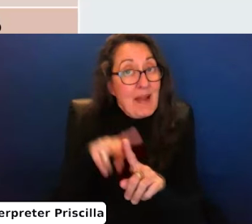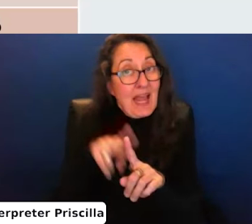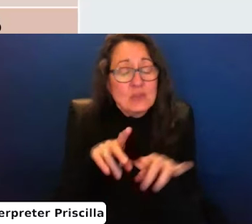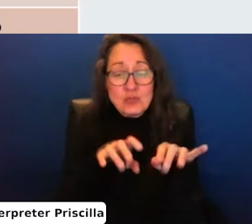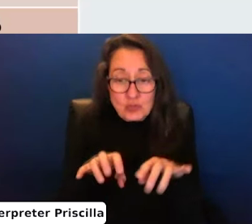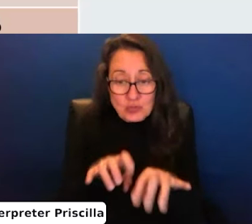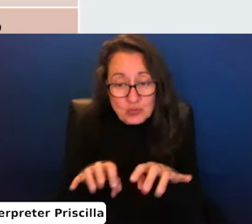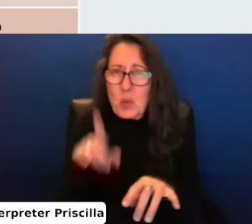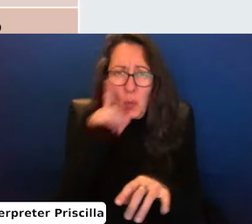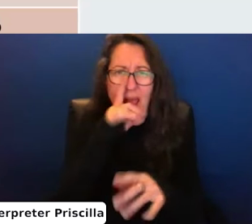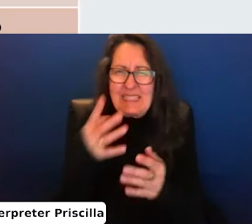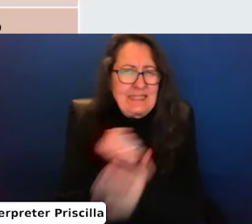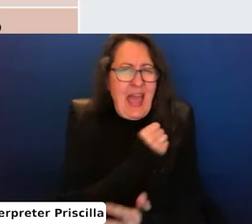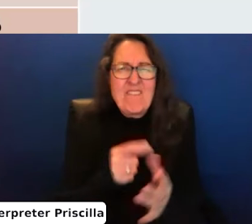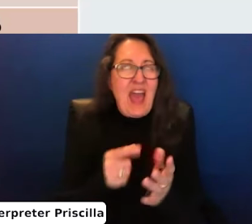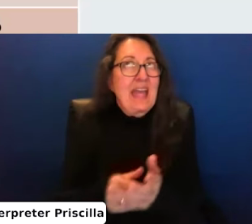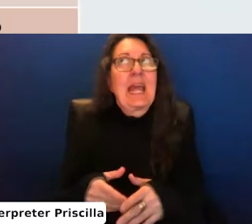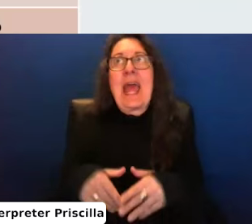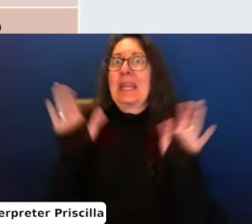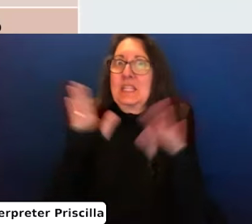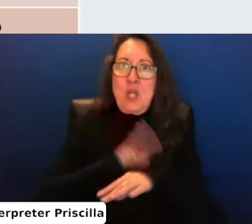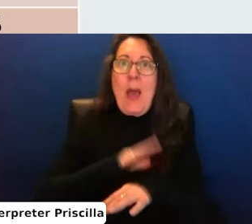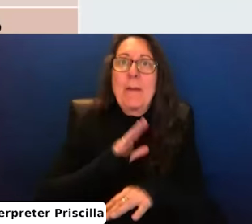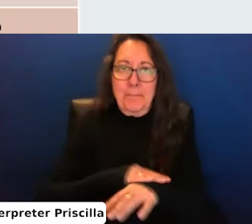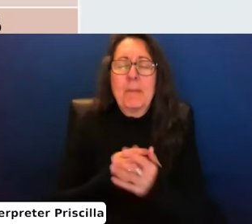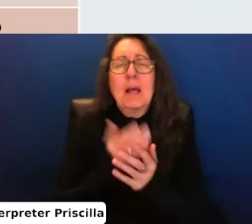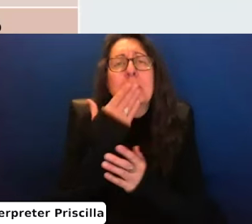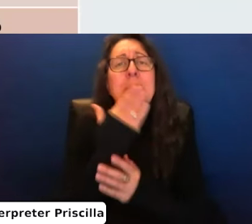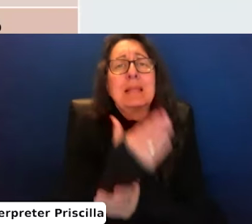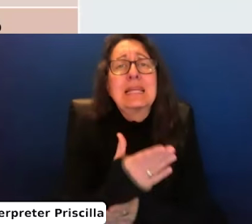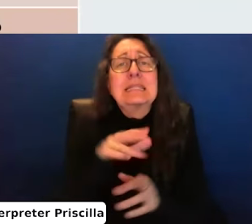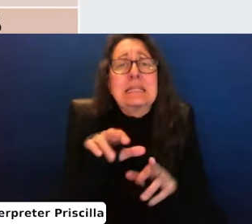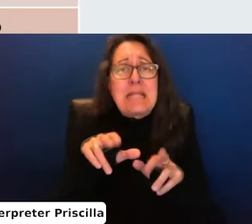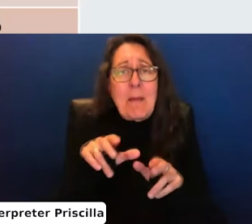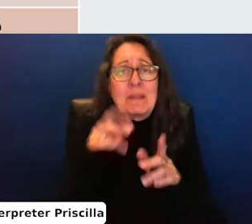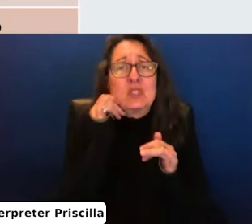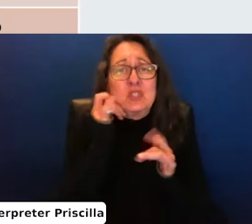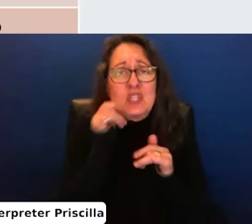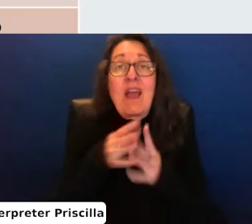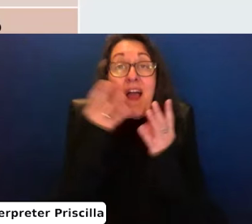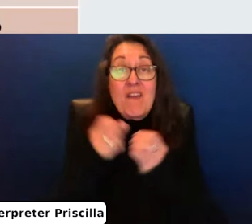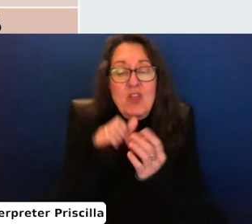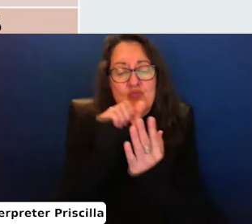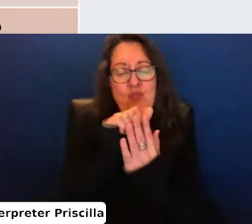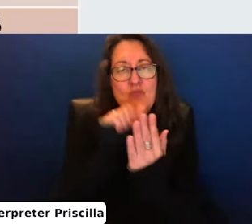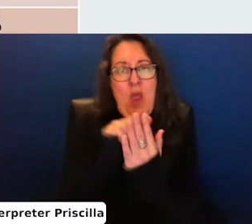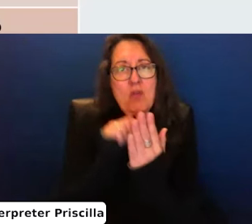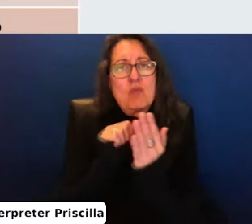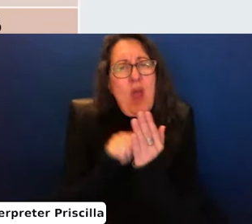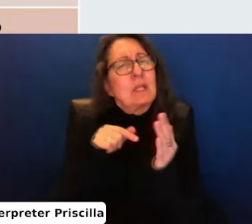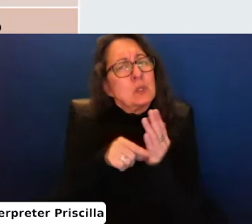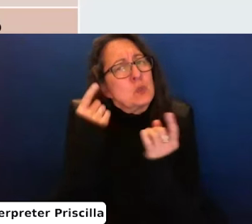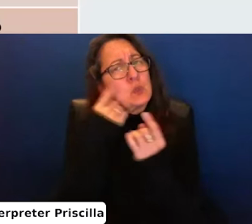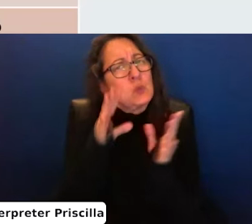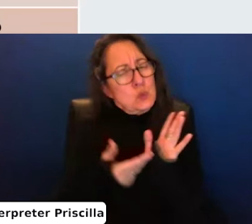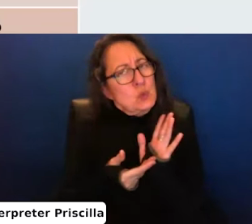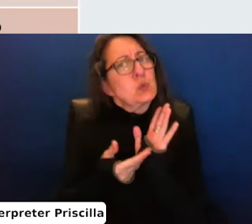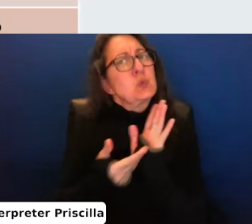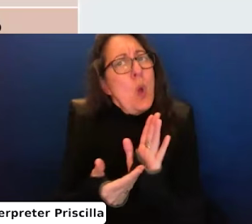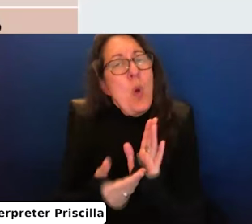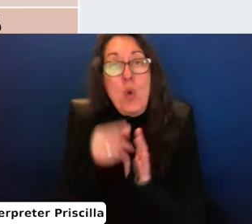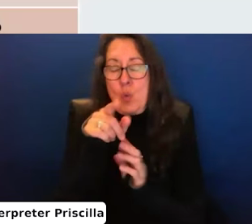at any time. Please just double check everything is correct and reflects to the best ability of the time of